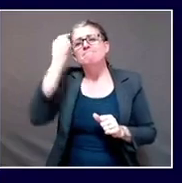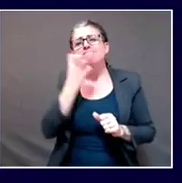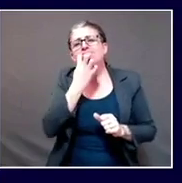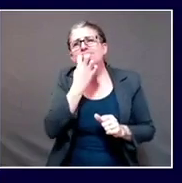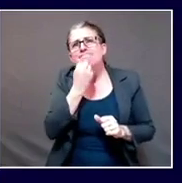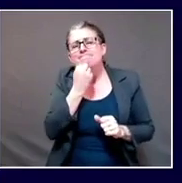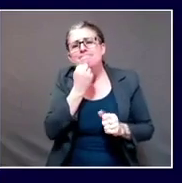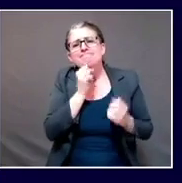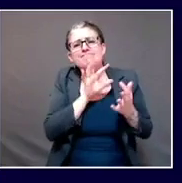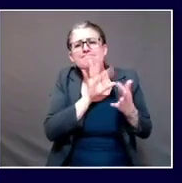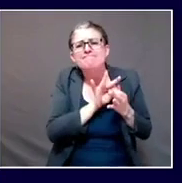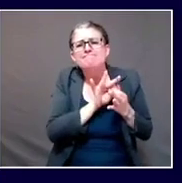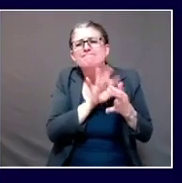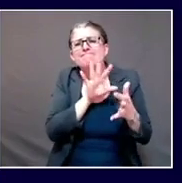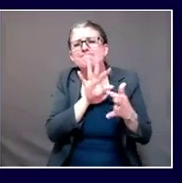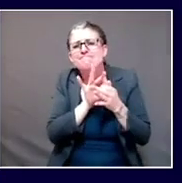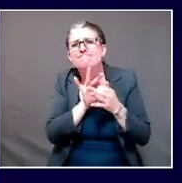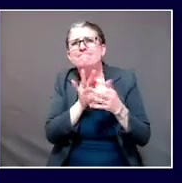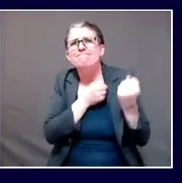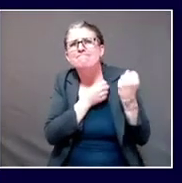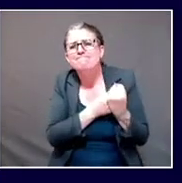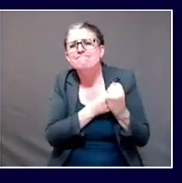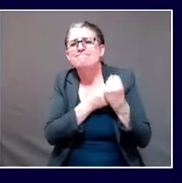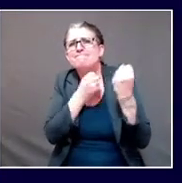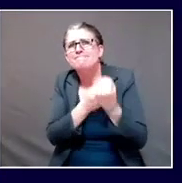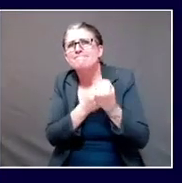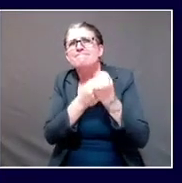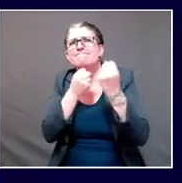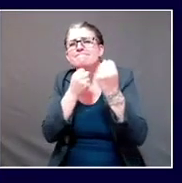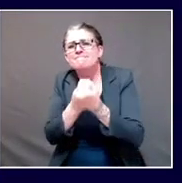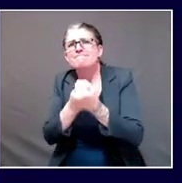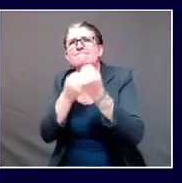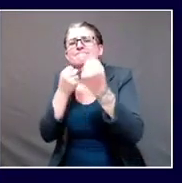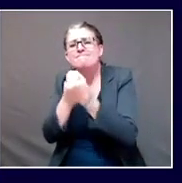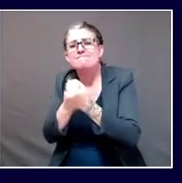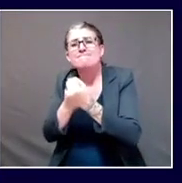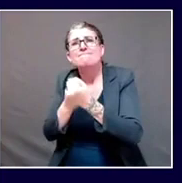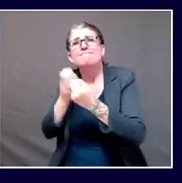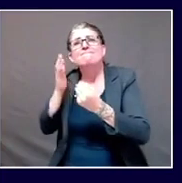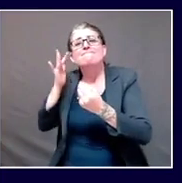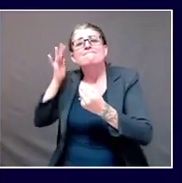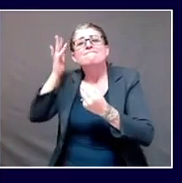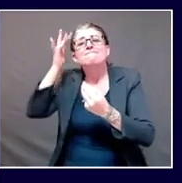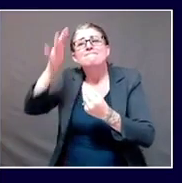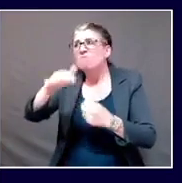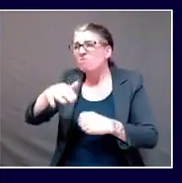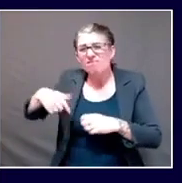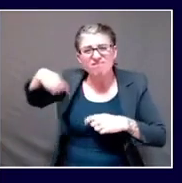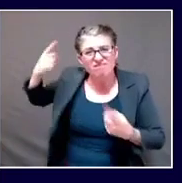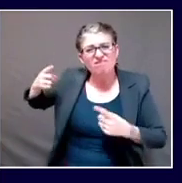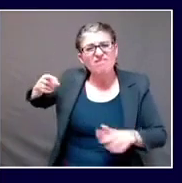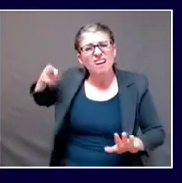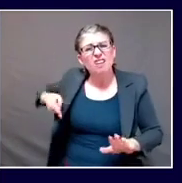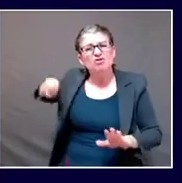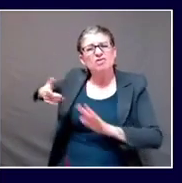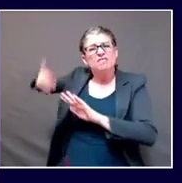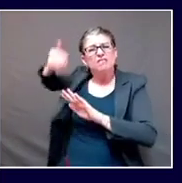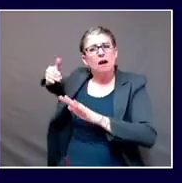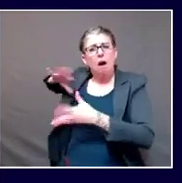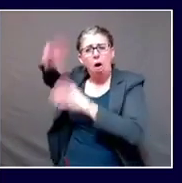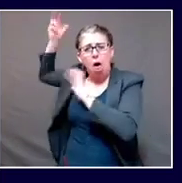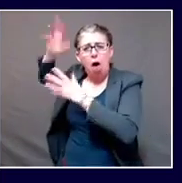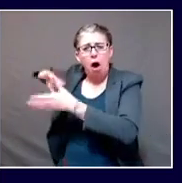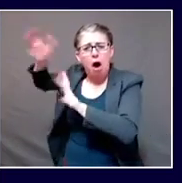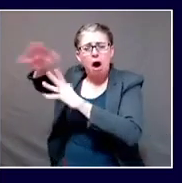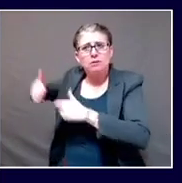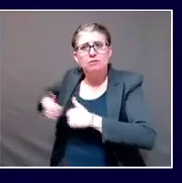wars, depressions, storms, and hardships. But truly, this year, the best gift we can give and the